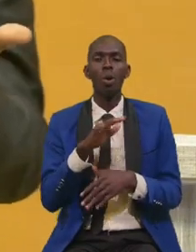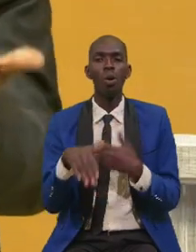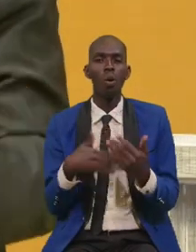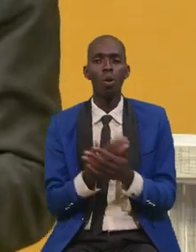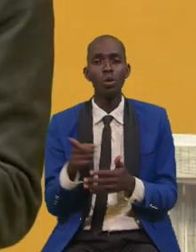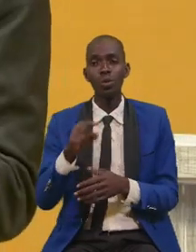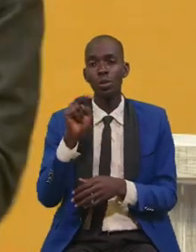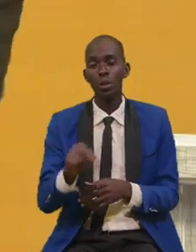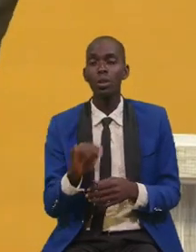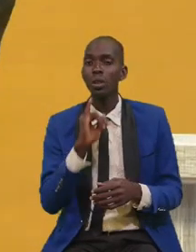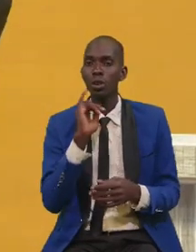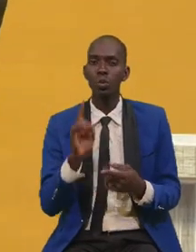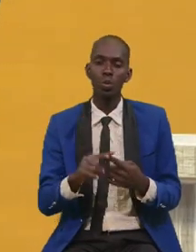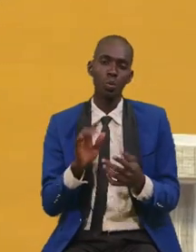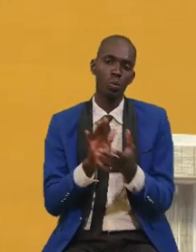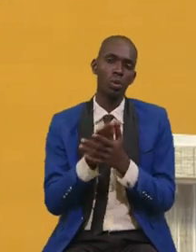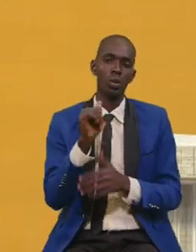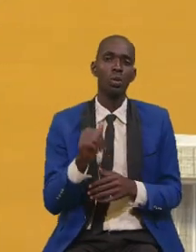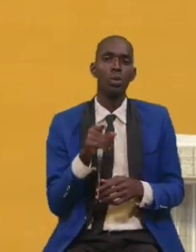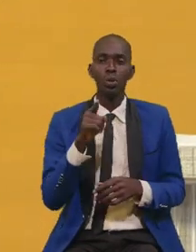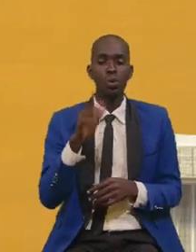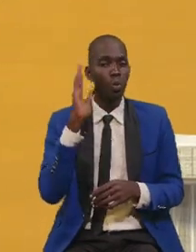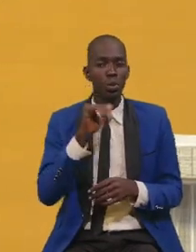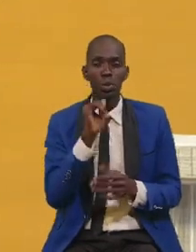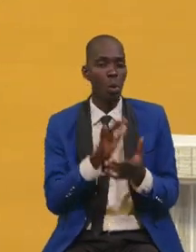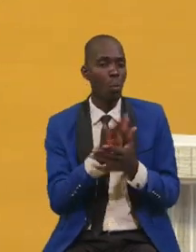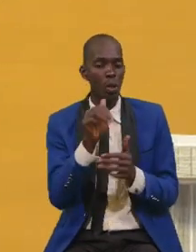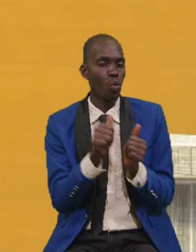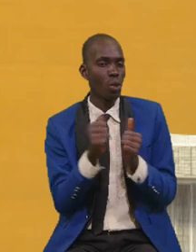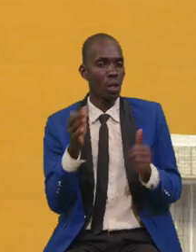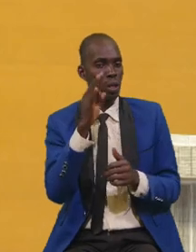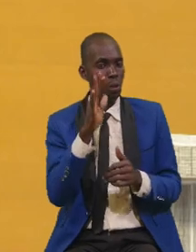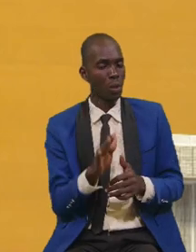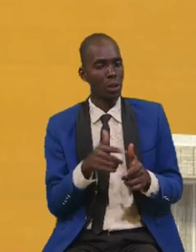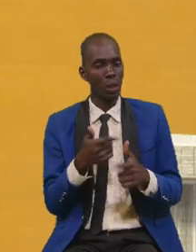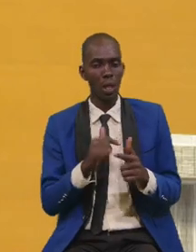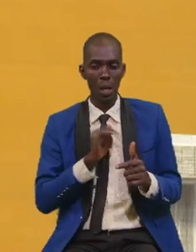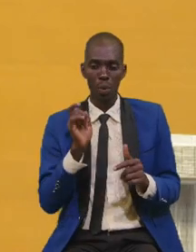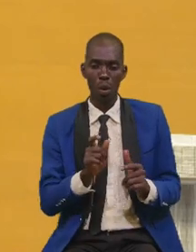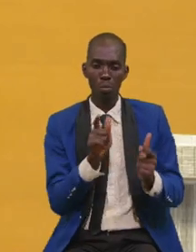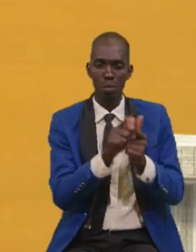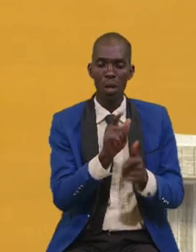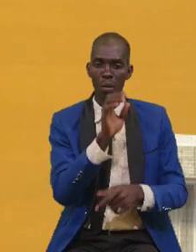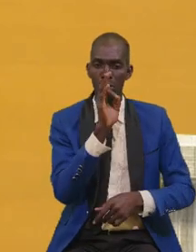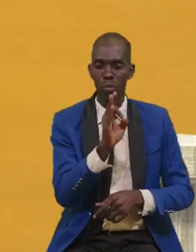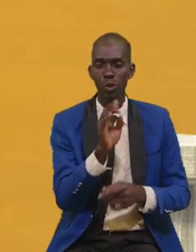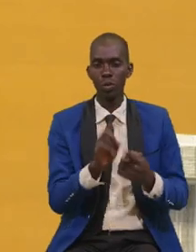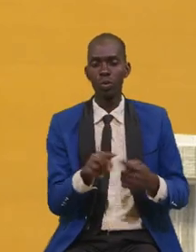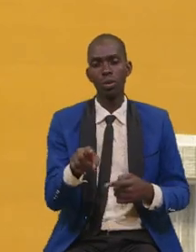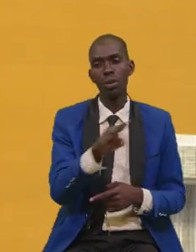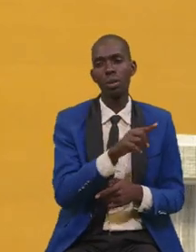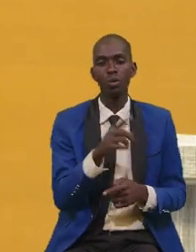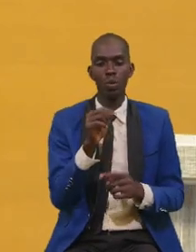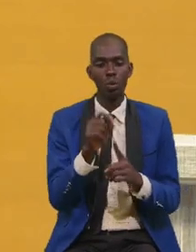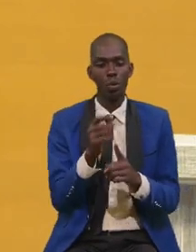not believe without a preacher. Therefore, I have to get to them and speak the word to them, the word of faith, the word of grace,